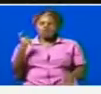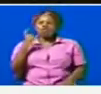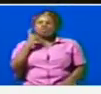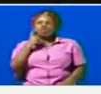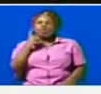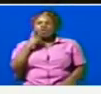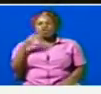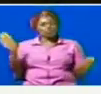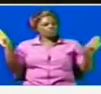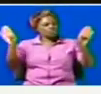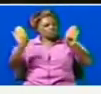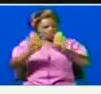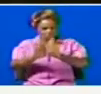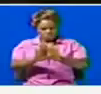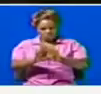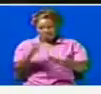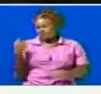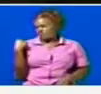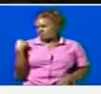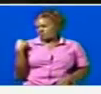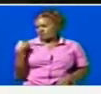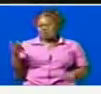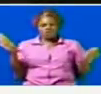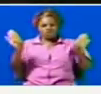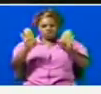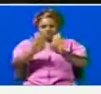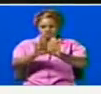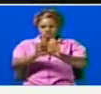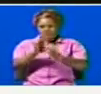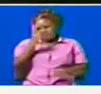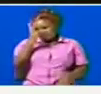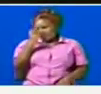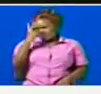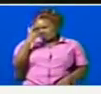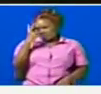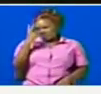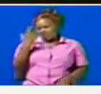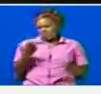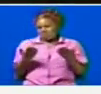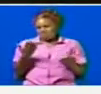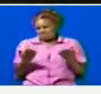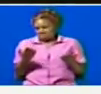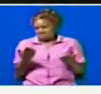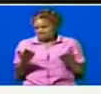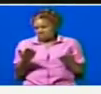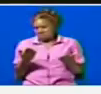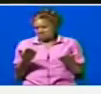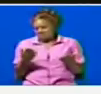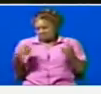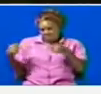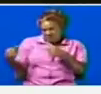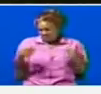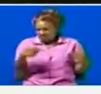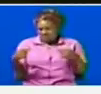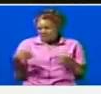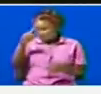they've actually remained closed. Particularly yesterday, they suspected, or whether they expected, there could be ugly confrontation.